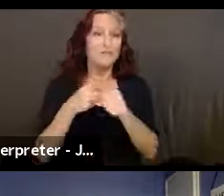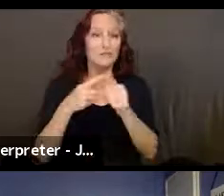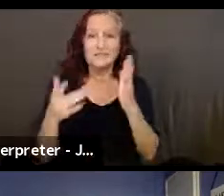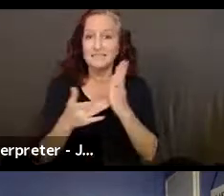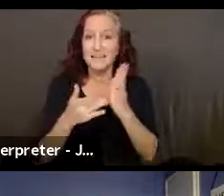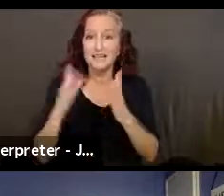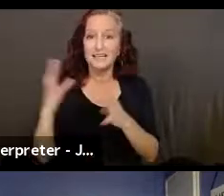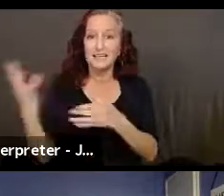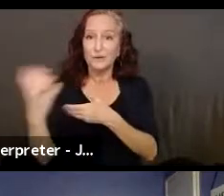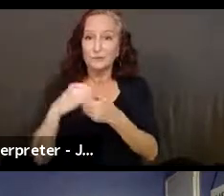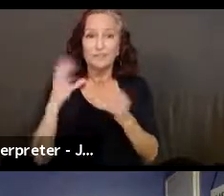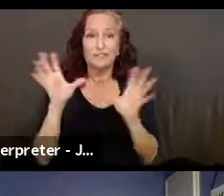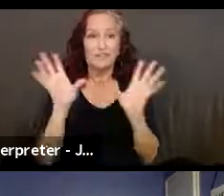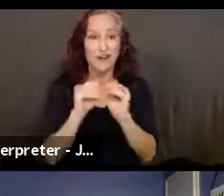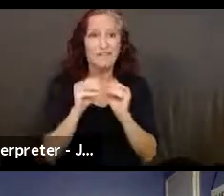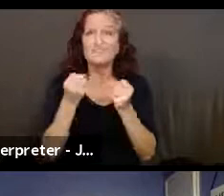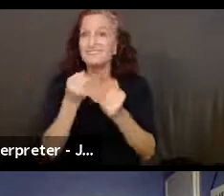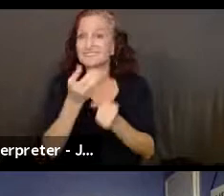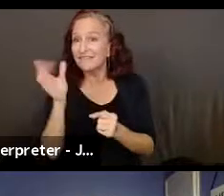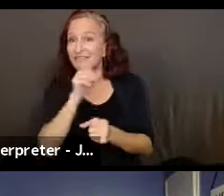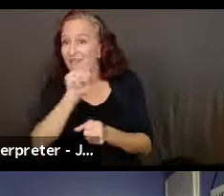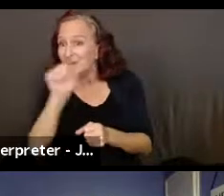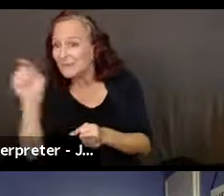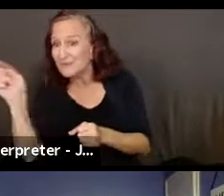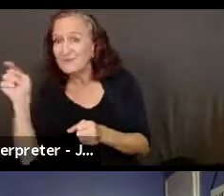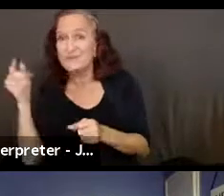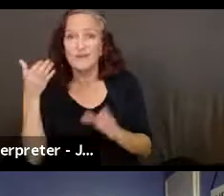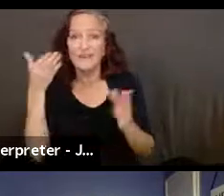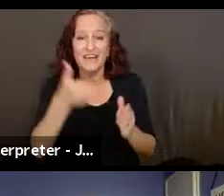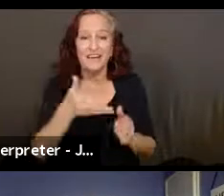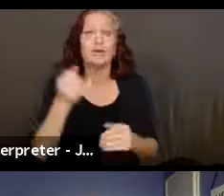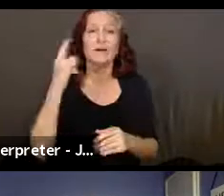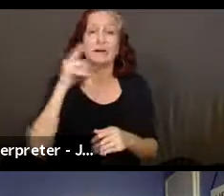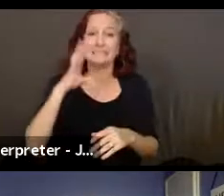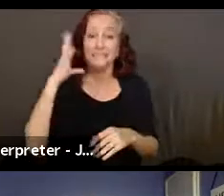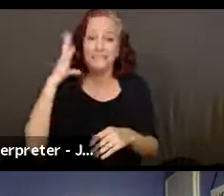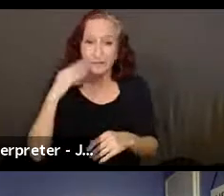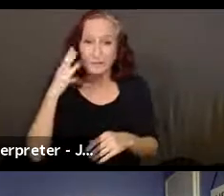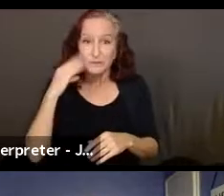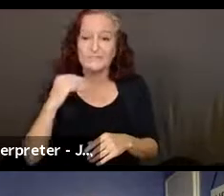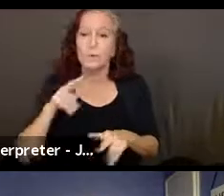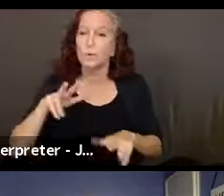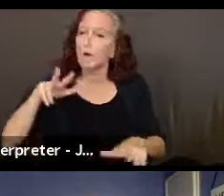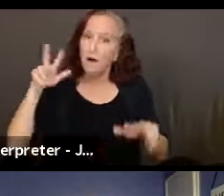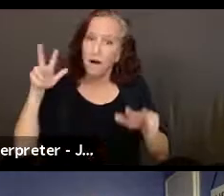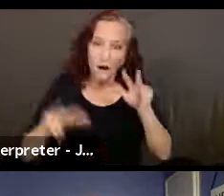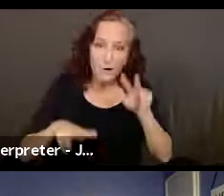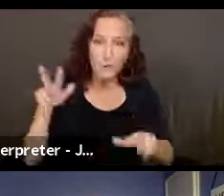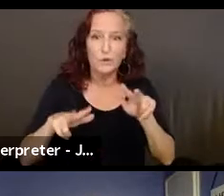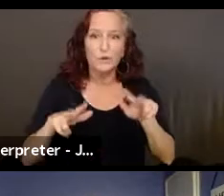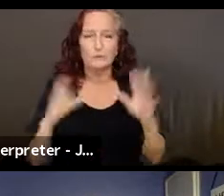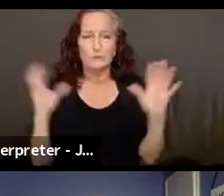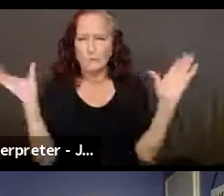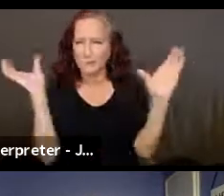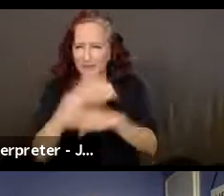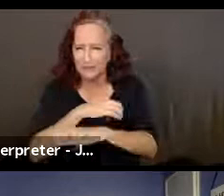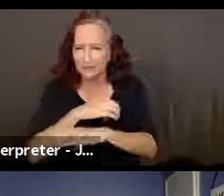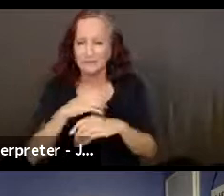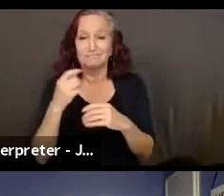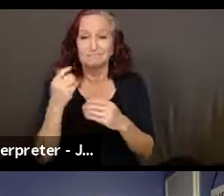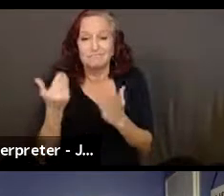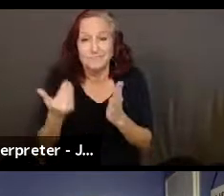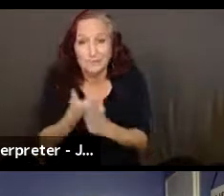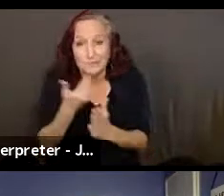of you all were there. It was awkward. It was new. It was weird, but we did